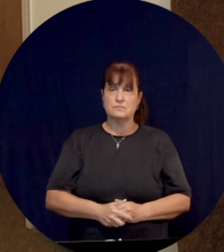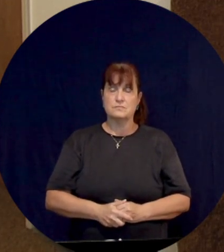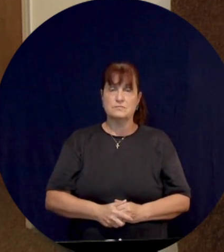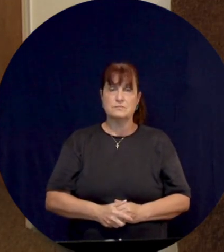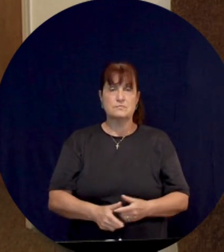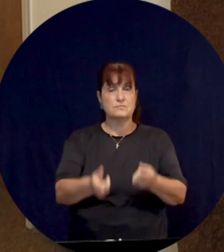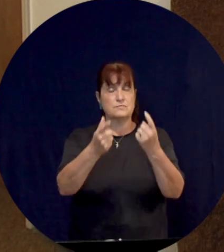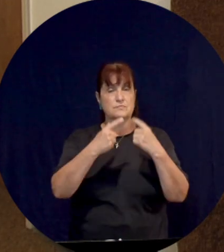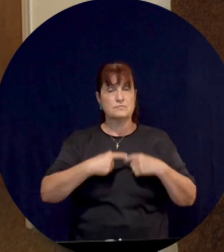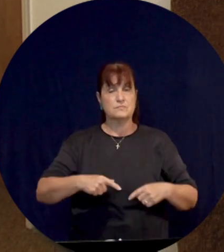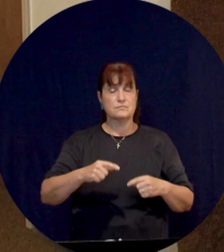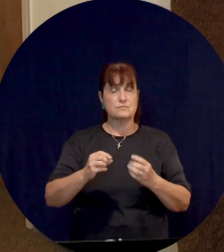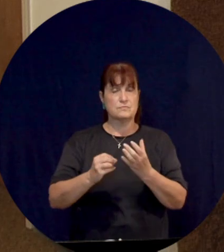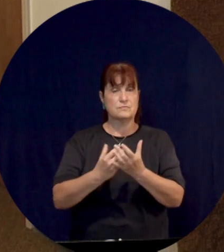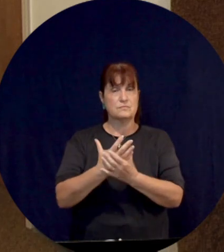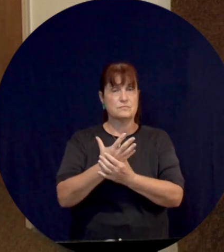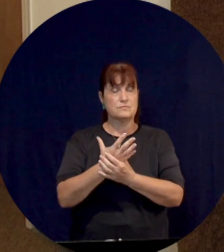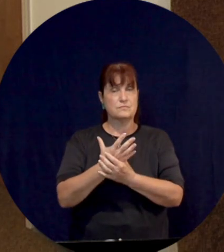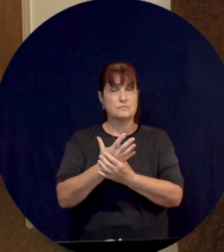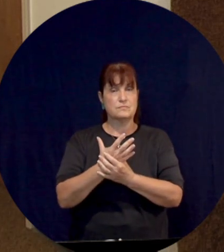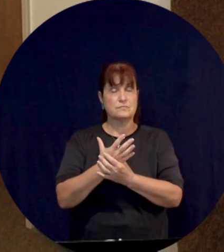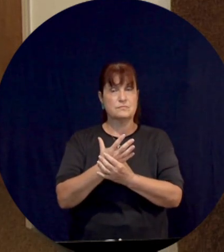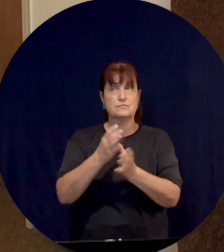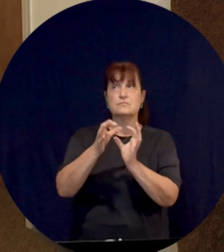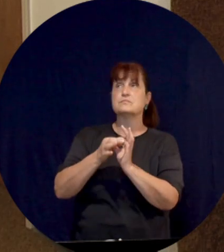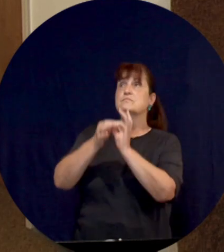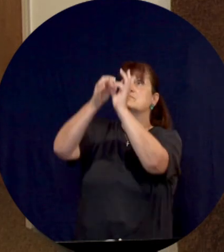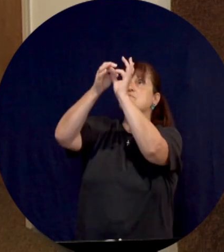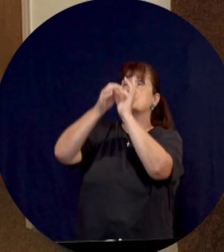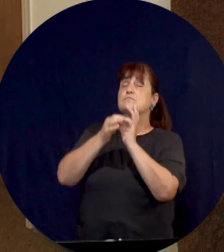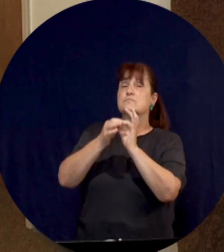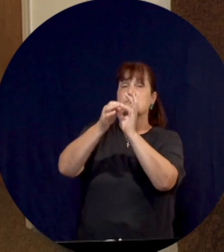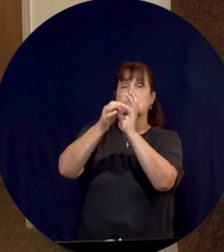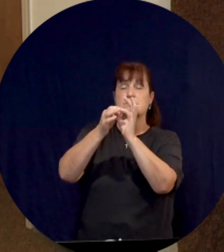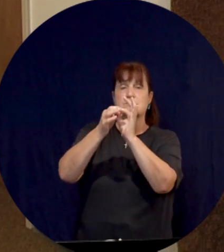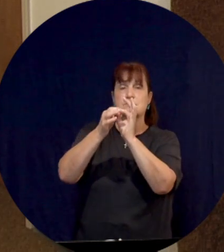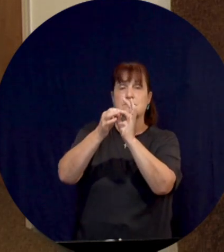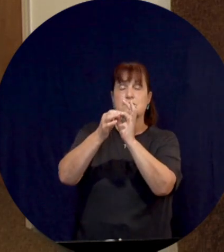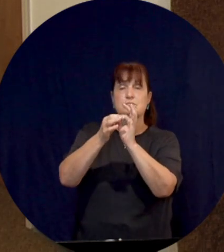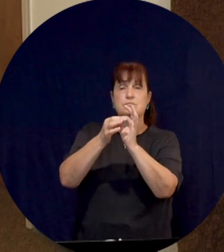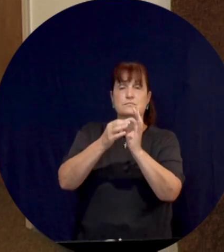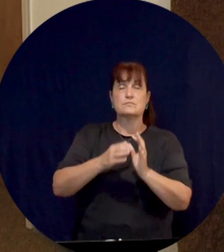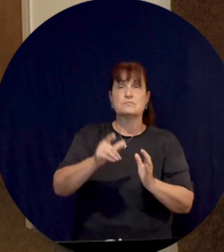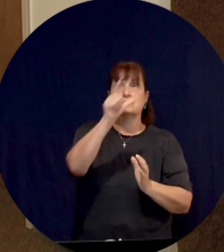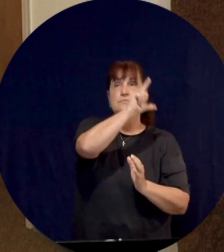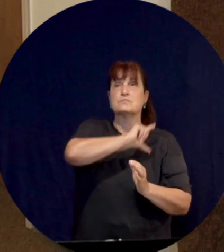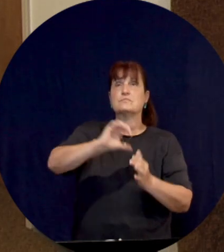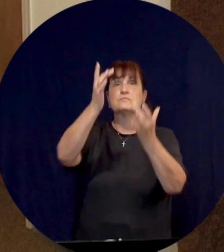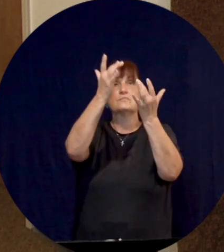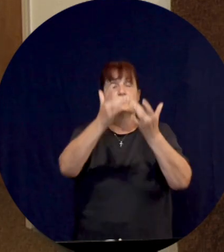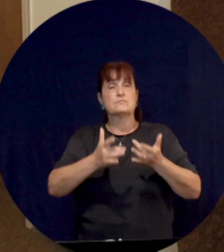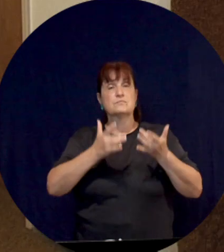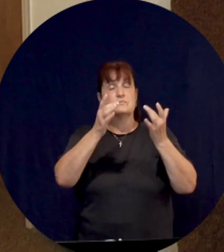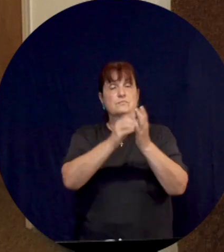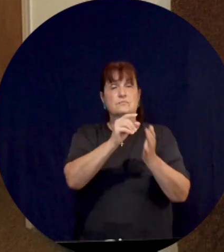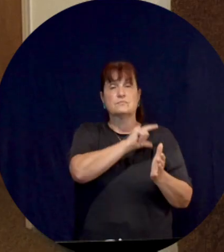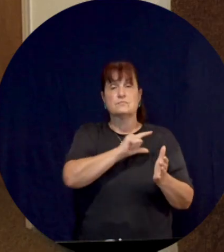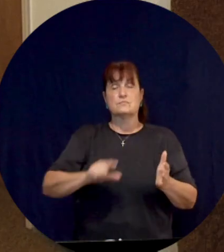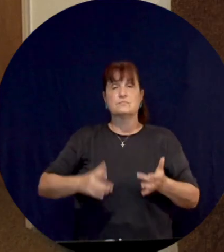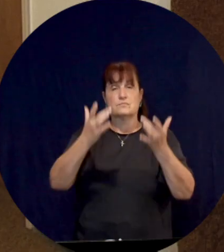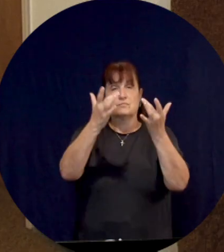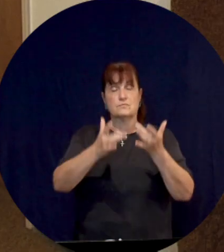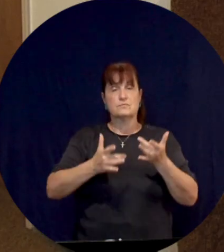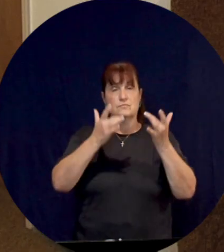You have come to restore the bond between God and us. We pray to you, Lord, have mercy. Lord, have